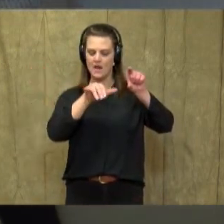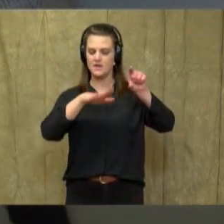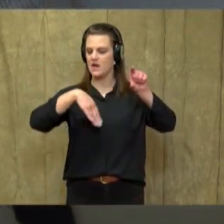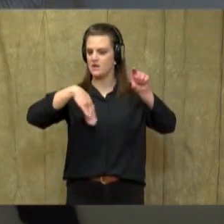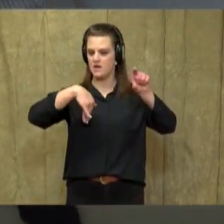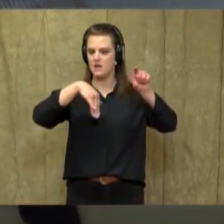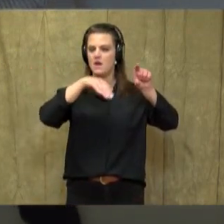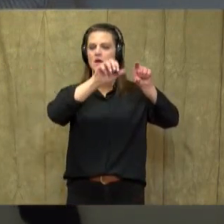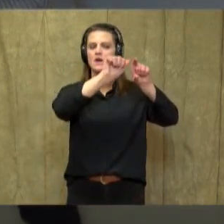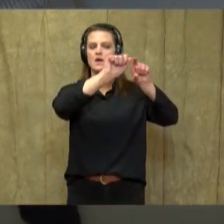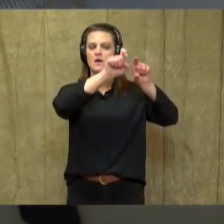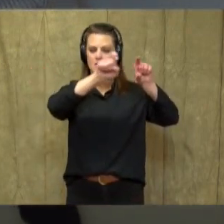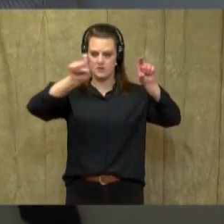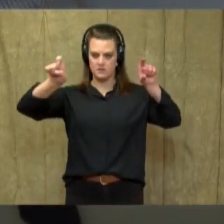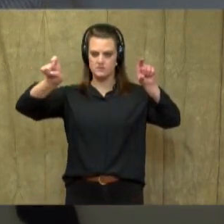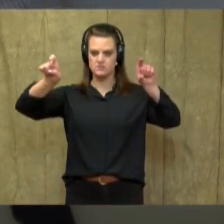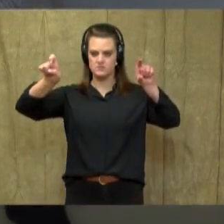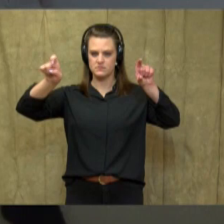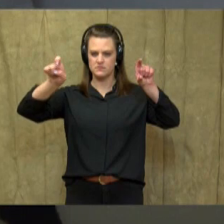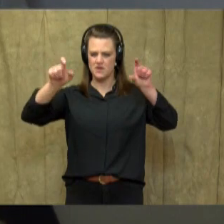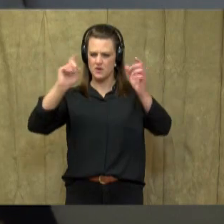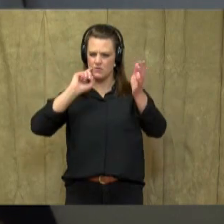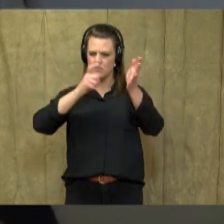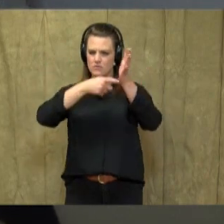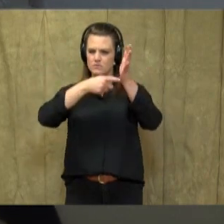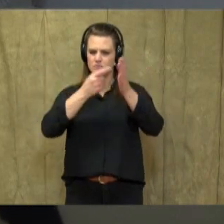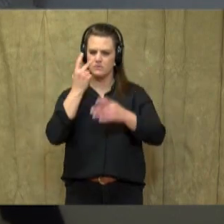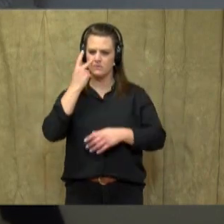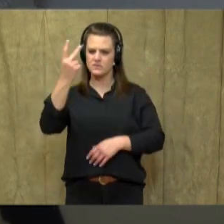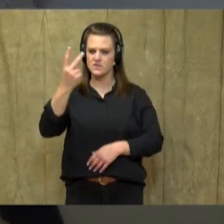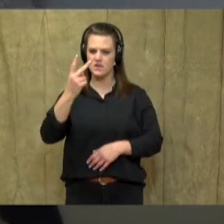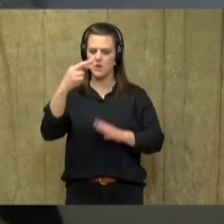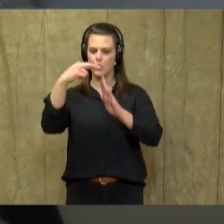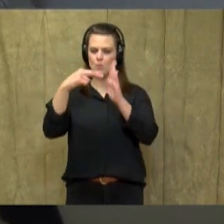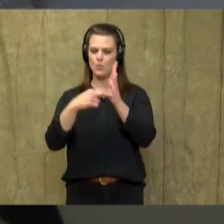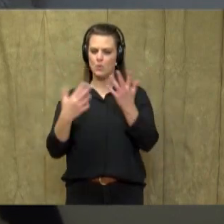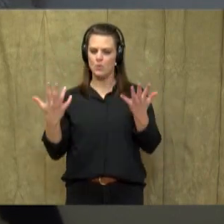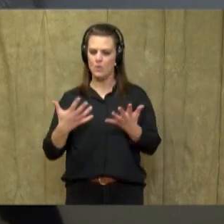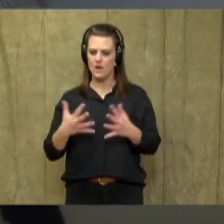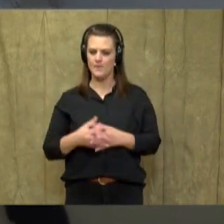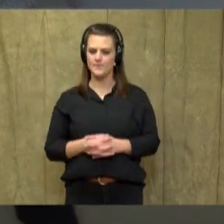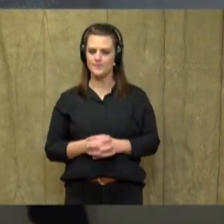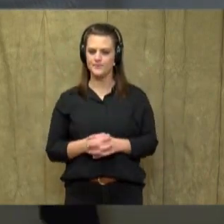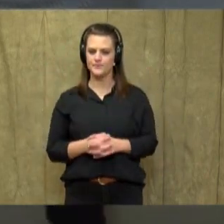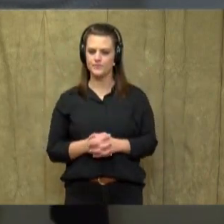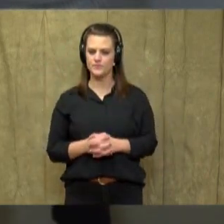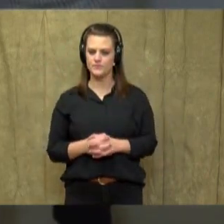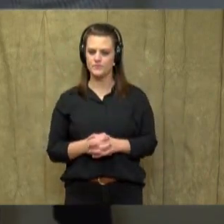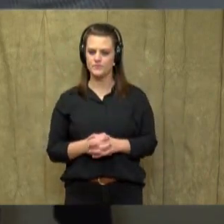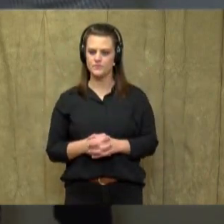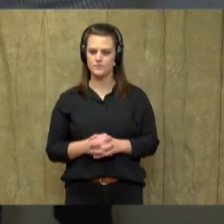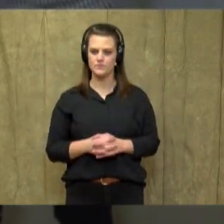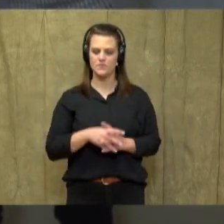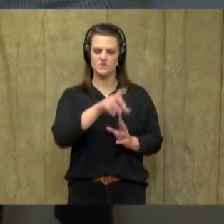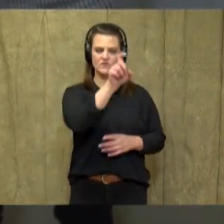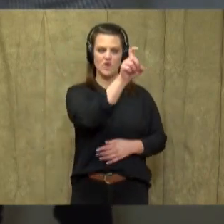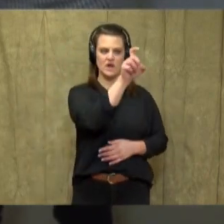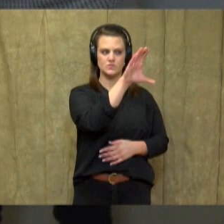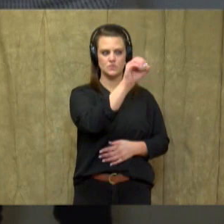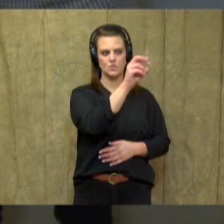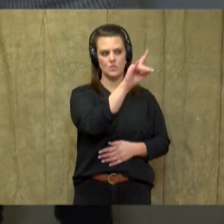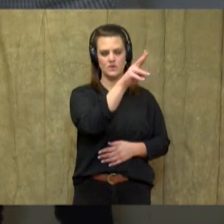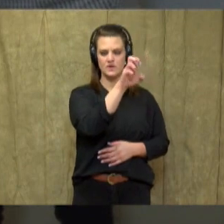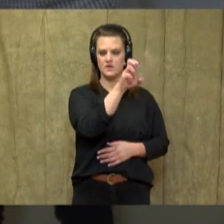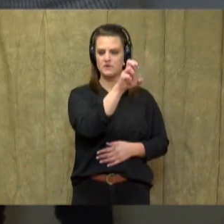the first pattern. Do you see what the rule is for pattern A, for your x